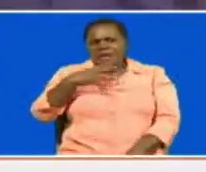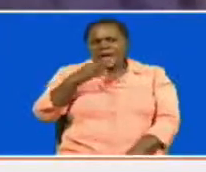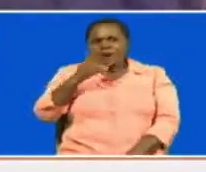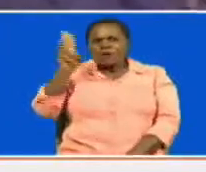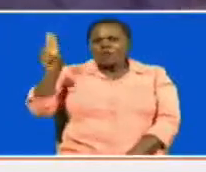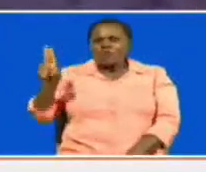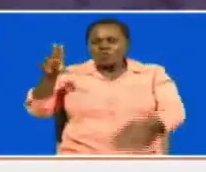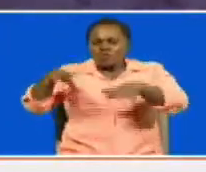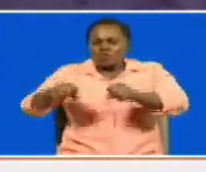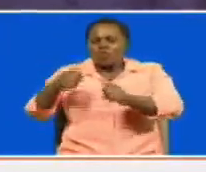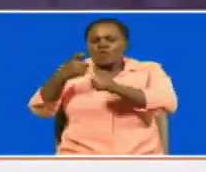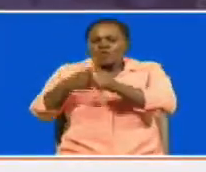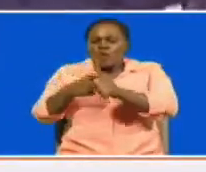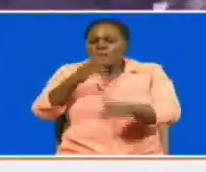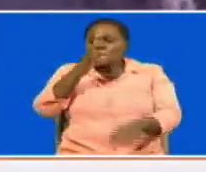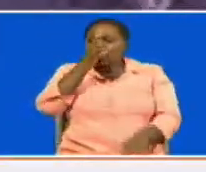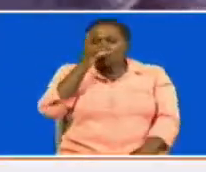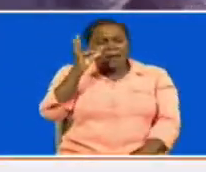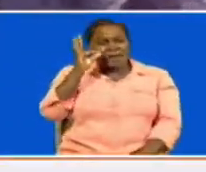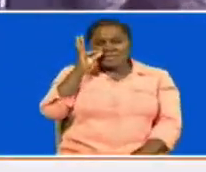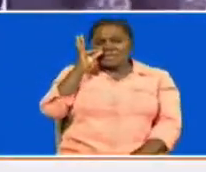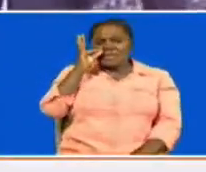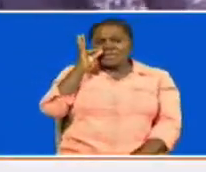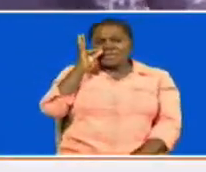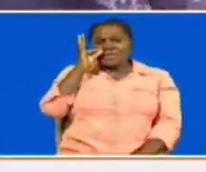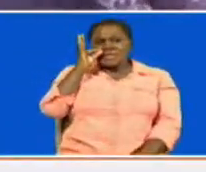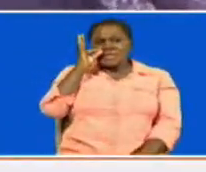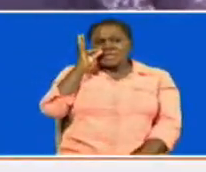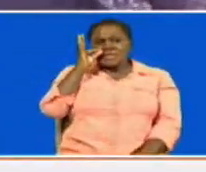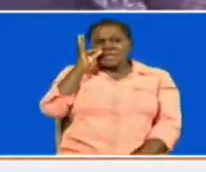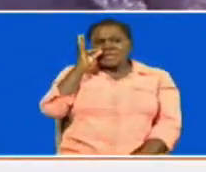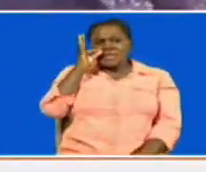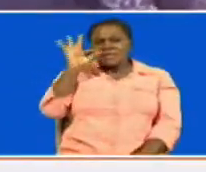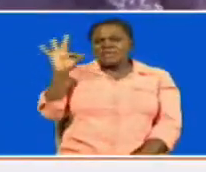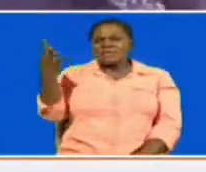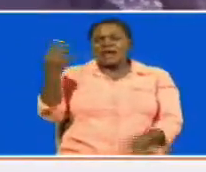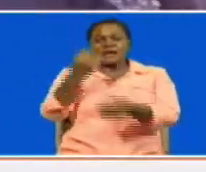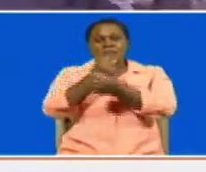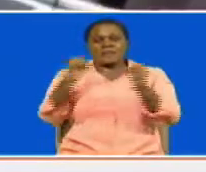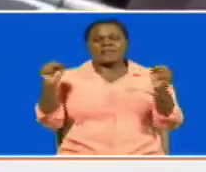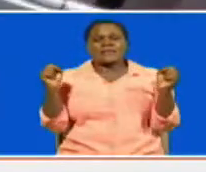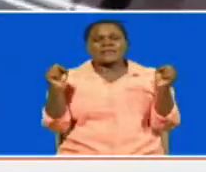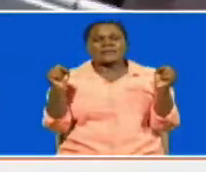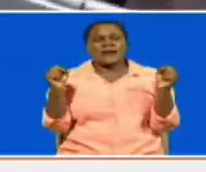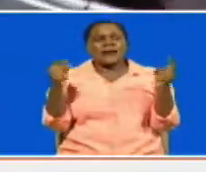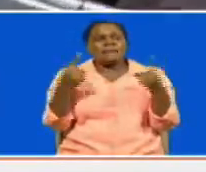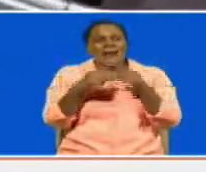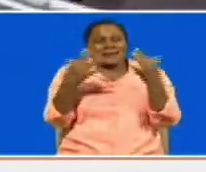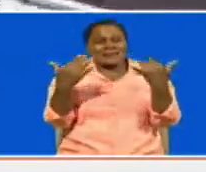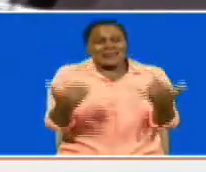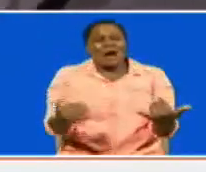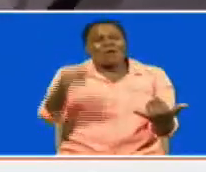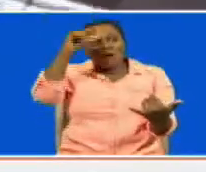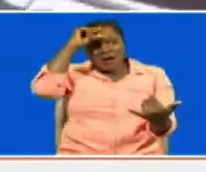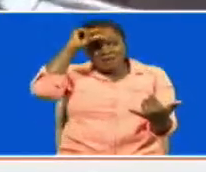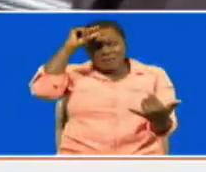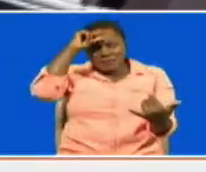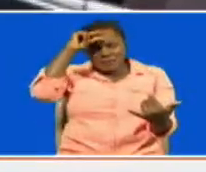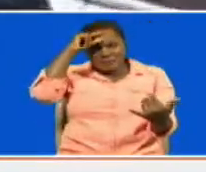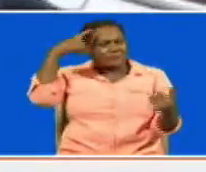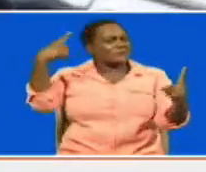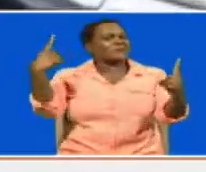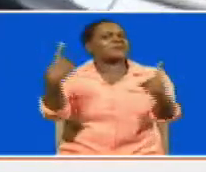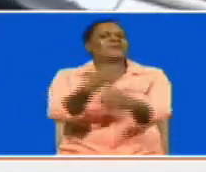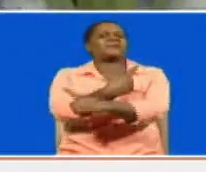Uhuru Kenyatta took over the reins of power from the late third President Mwai Kibaki. But with the current regime, it's